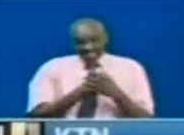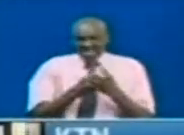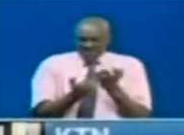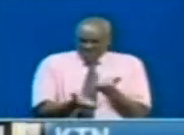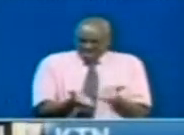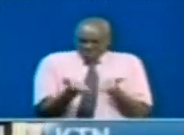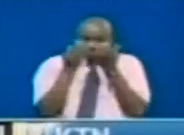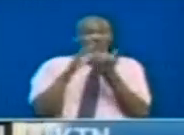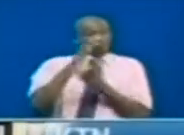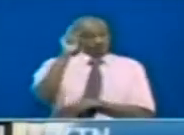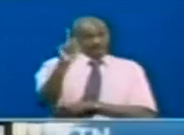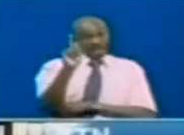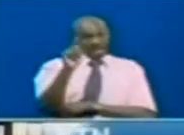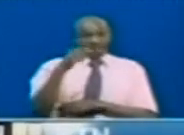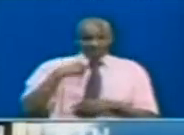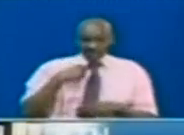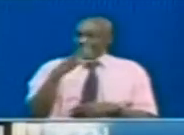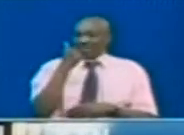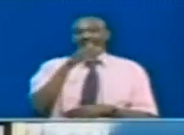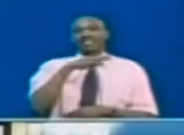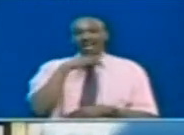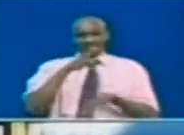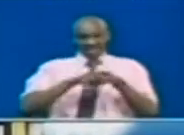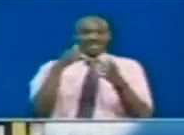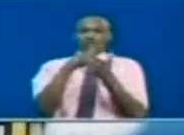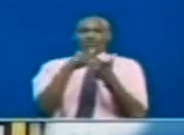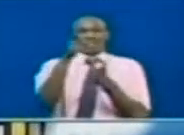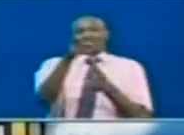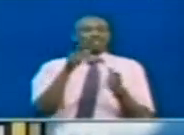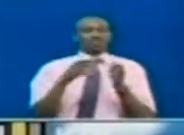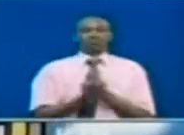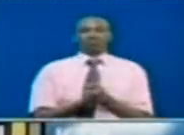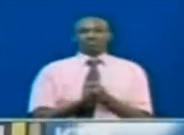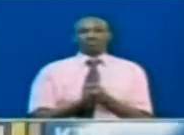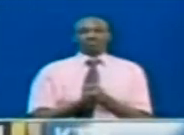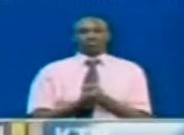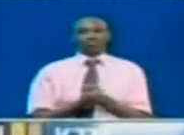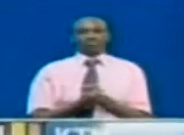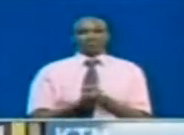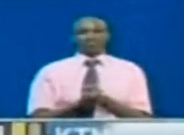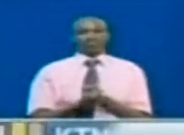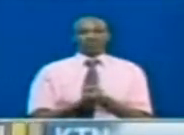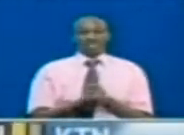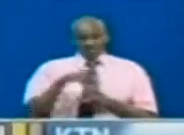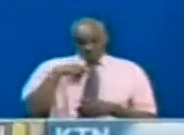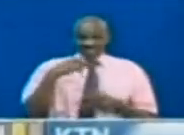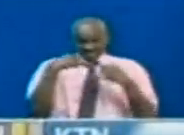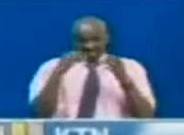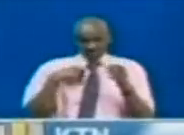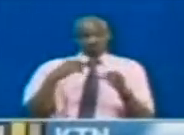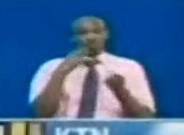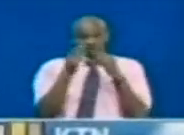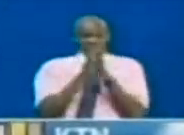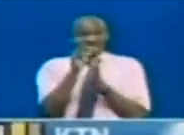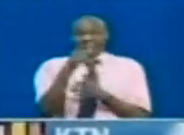me for his glory, I'd rather die than be part of it," end of quote. Our attempts to get in touch with